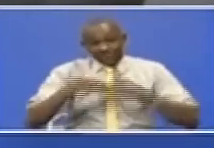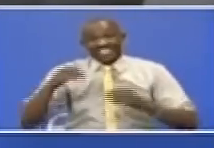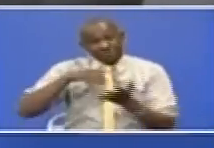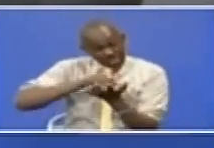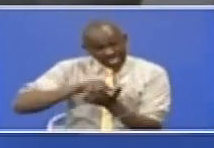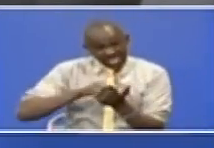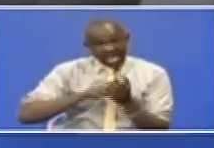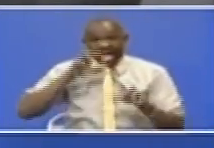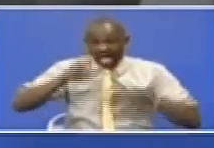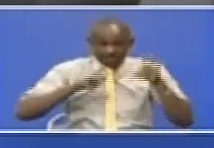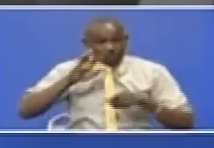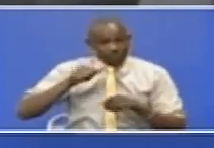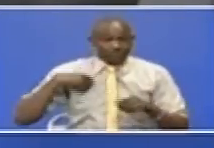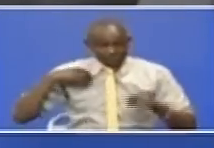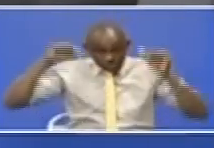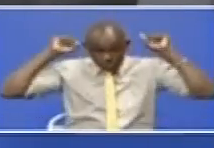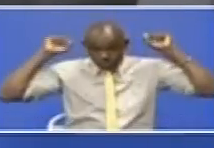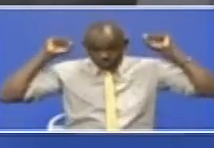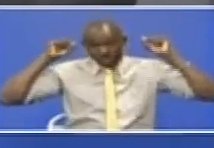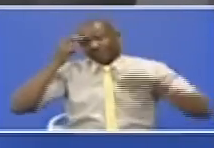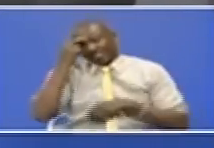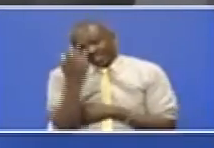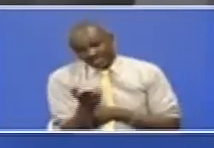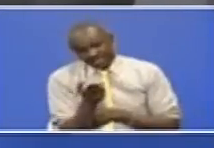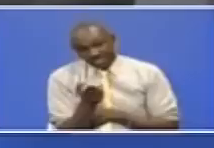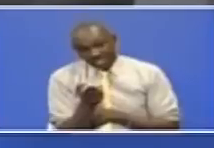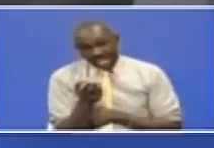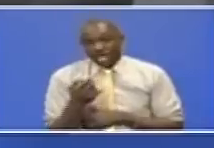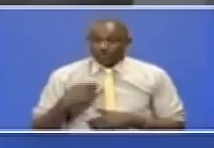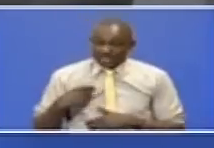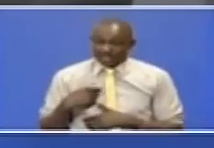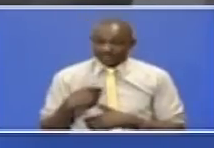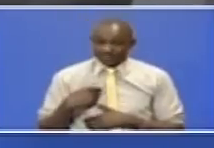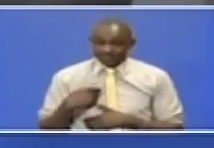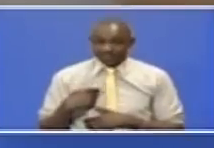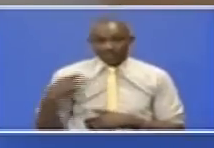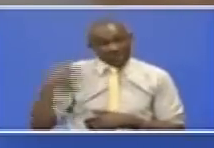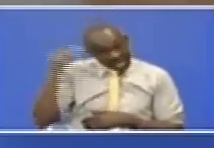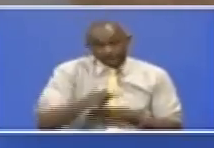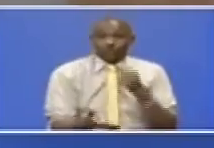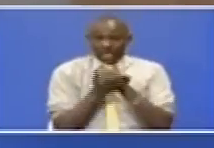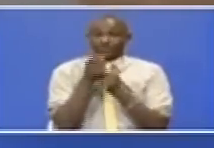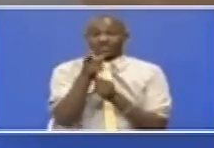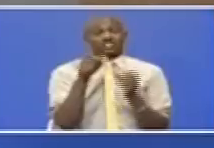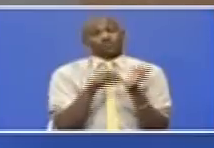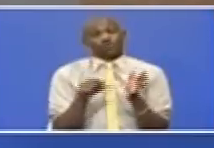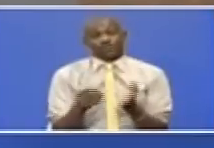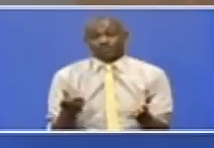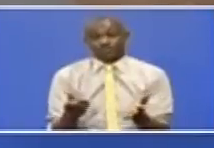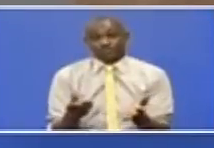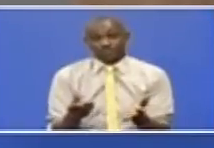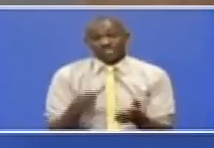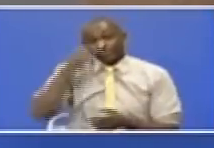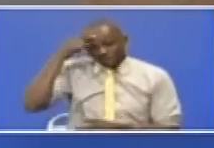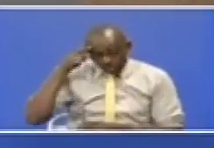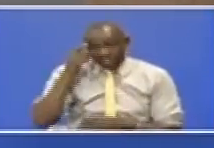animals, especially from pastoralists. We are coming in as interveners in the beef industry, because